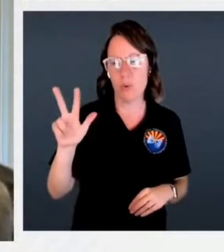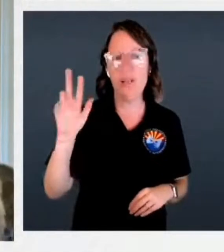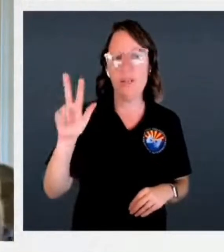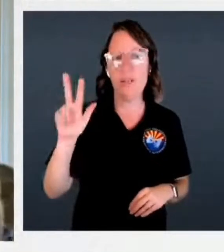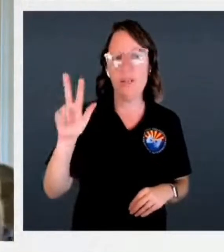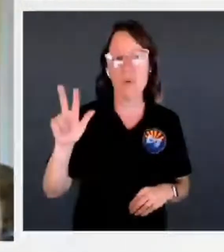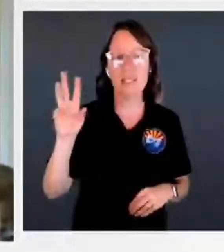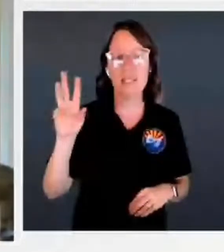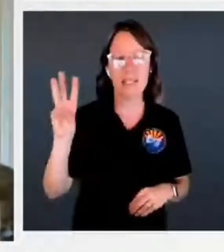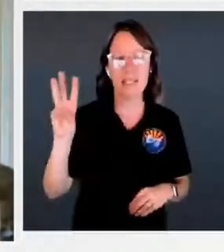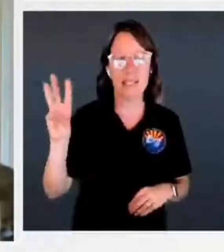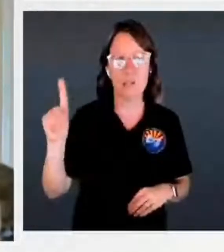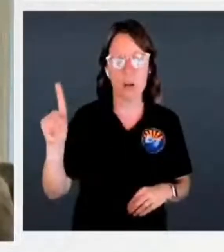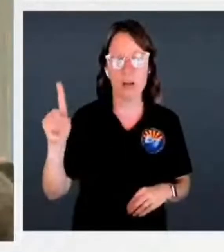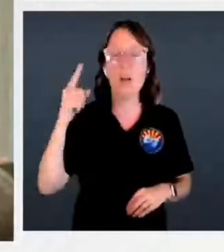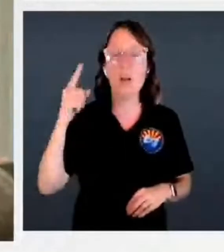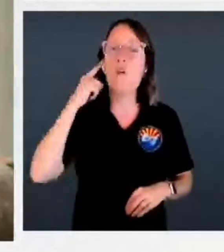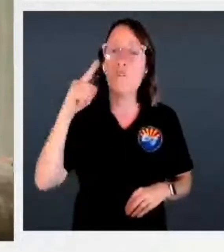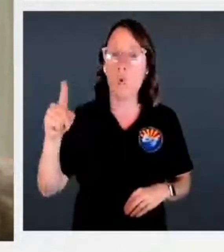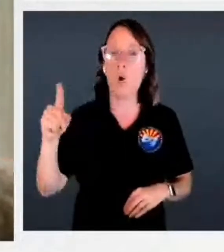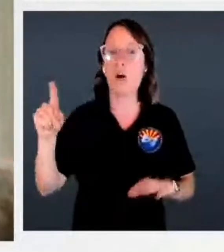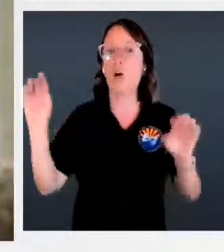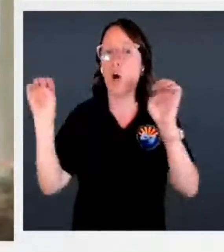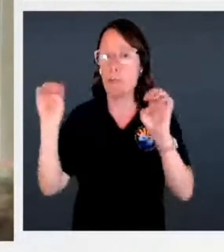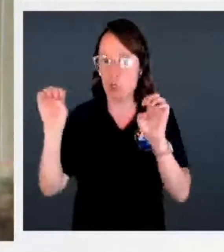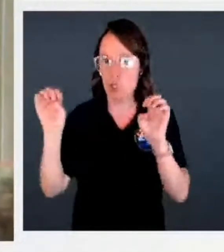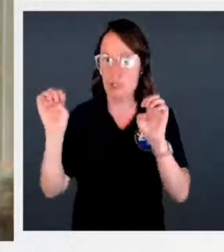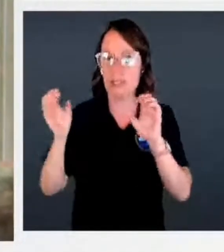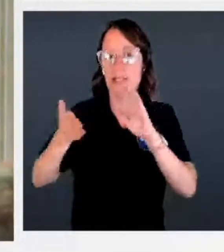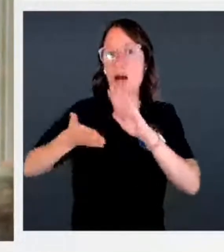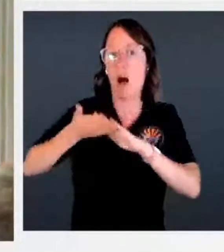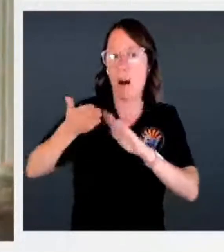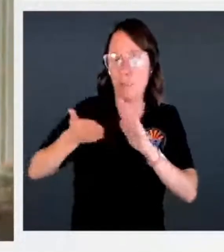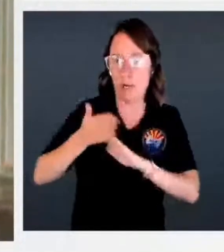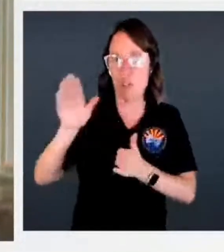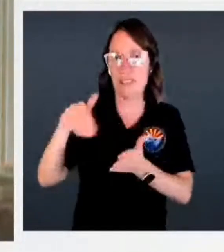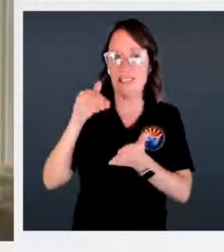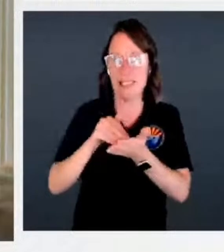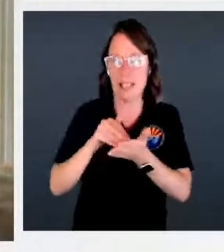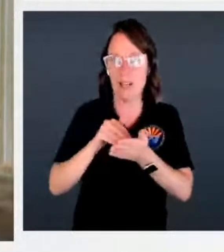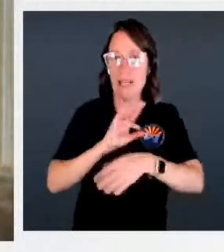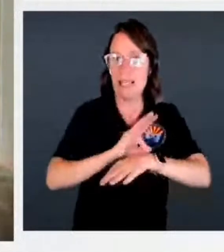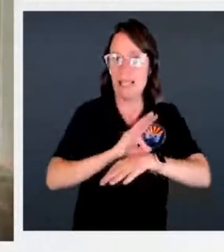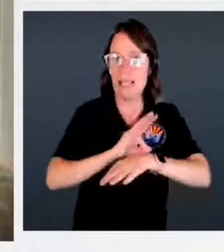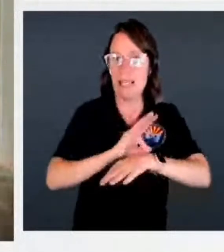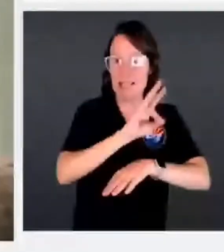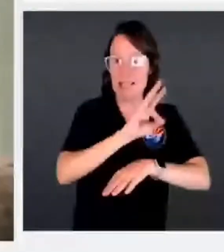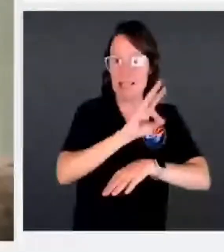530-643-3661, and that is to the Emergency Operations Center, 0700 to 7 p.m.